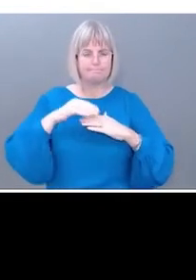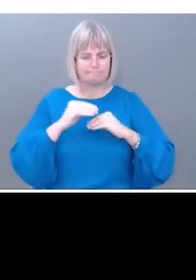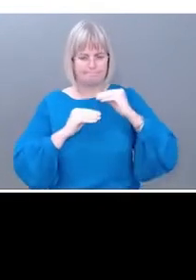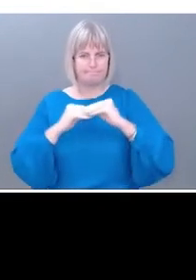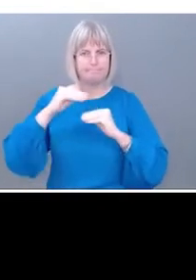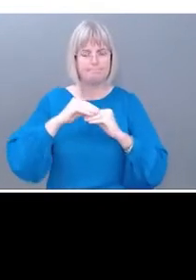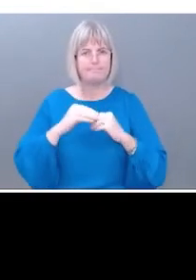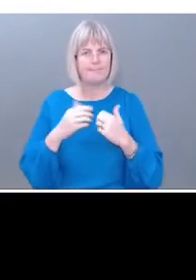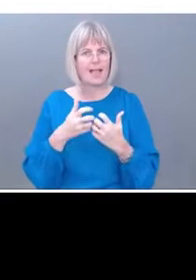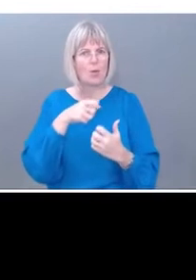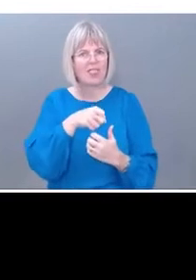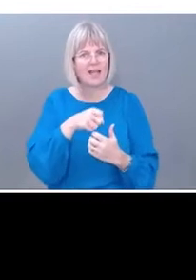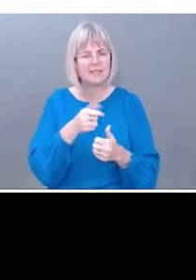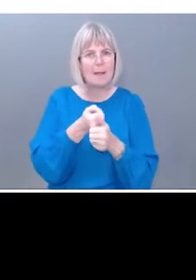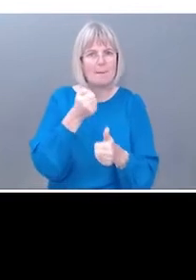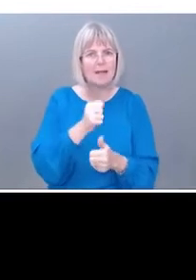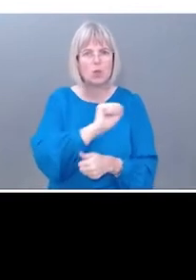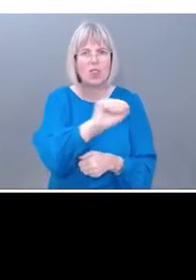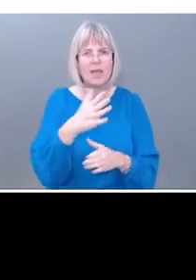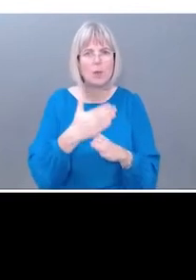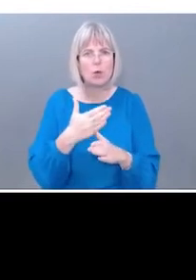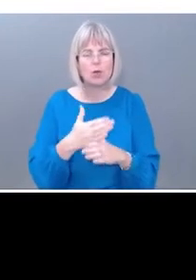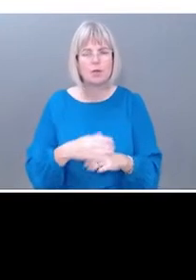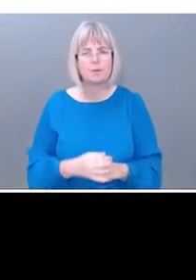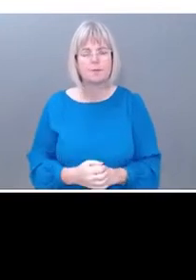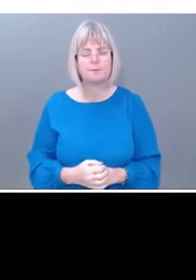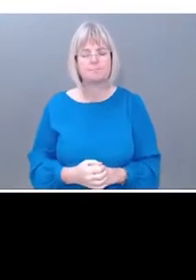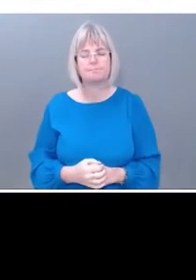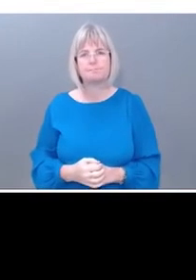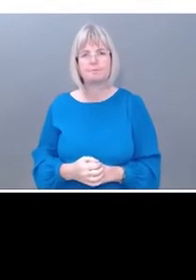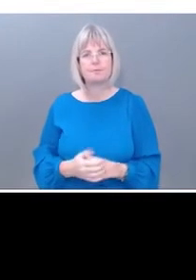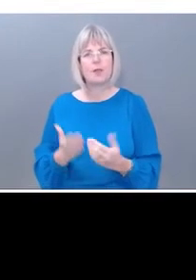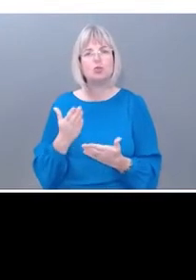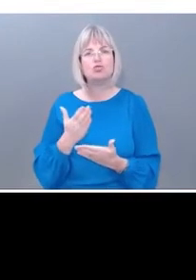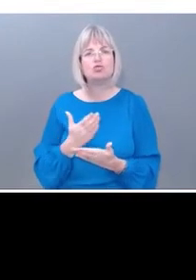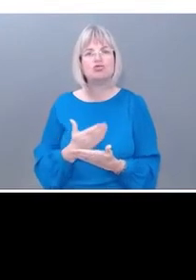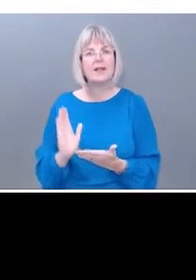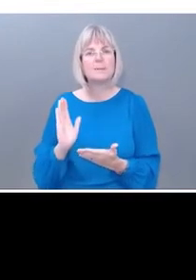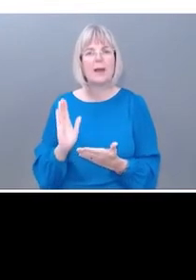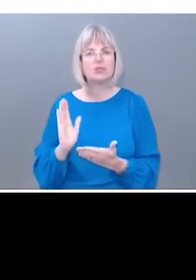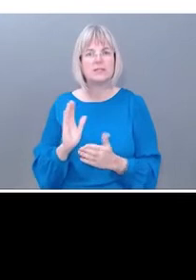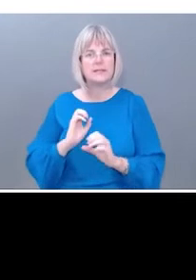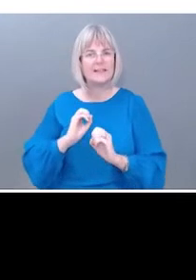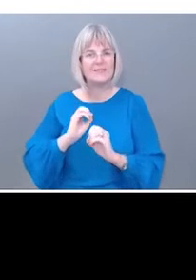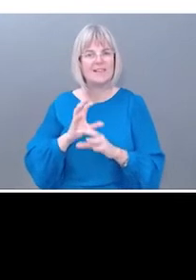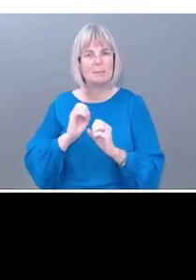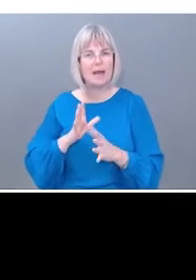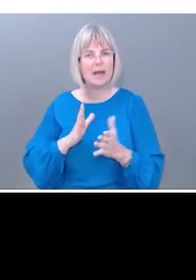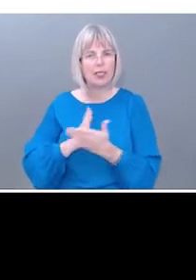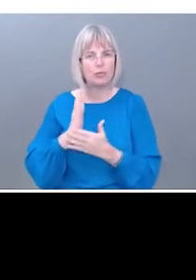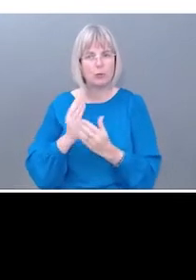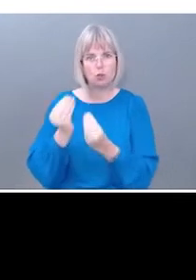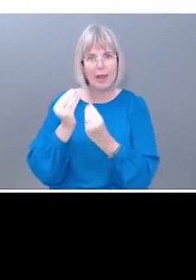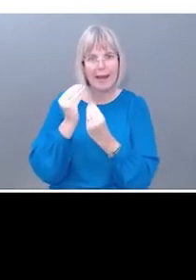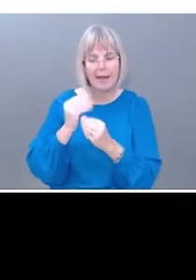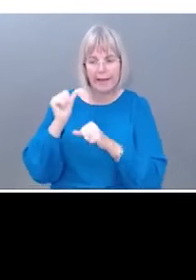doing. Transparency and feedback during the training application process. I mean, it was interesting. I was looking at the Slido and some of